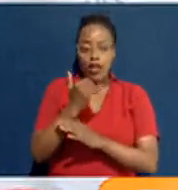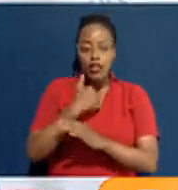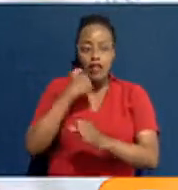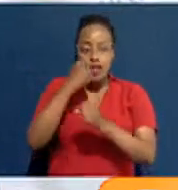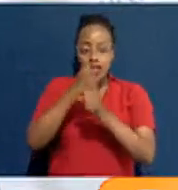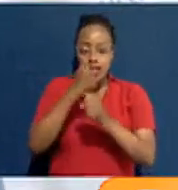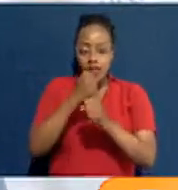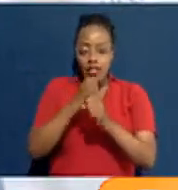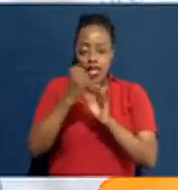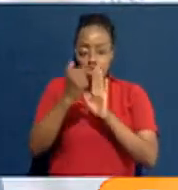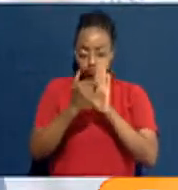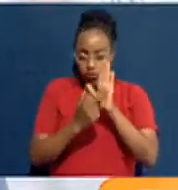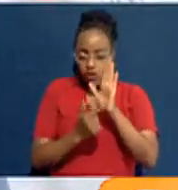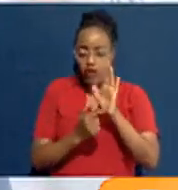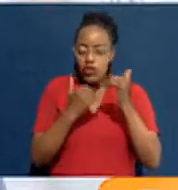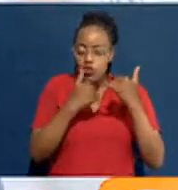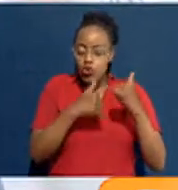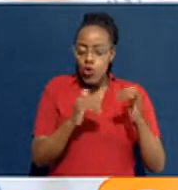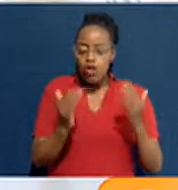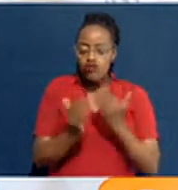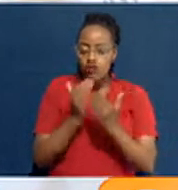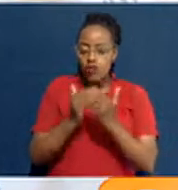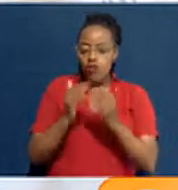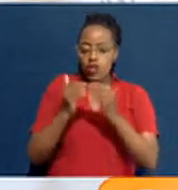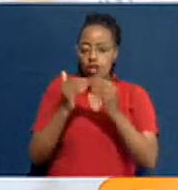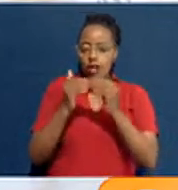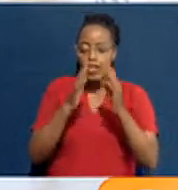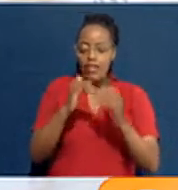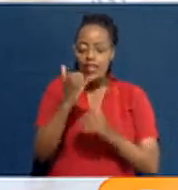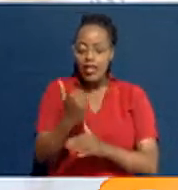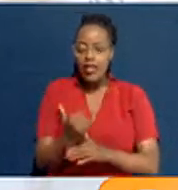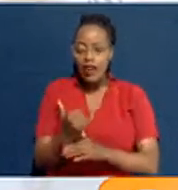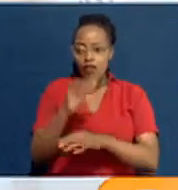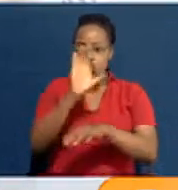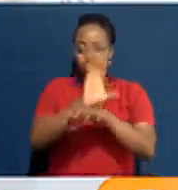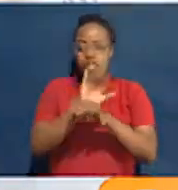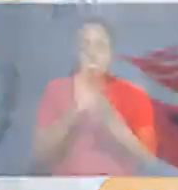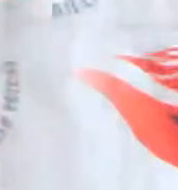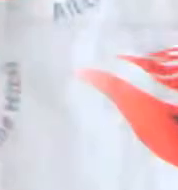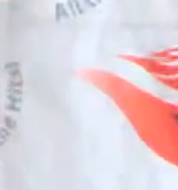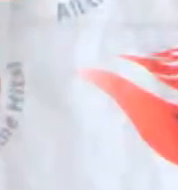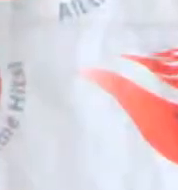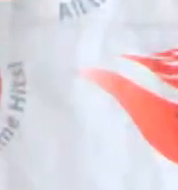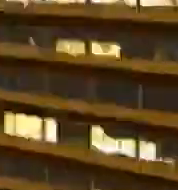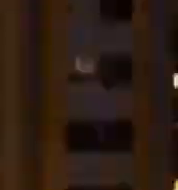strategic priority areas, to nurture young leaders for the nation, for church, and for the world.